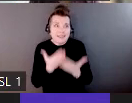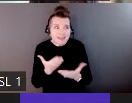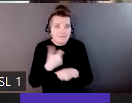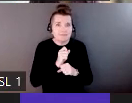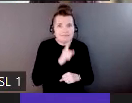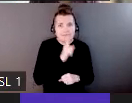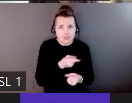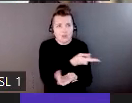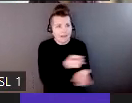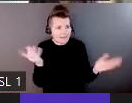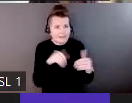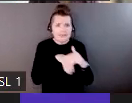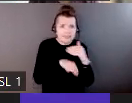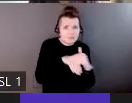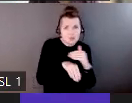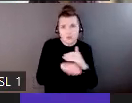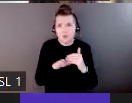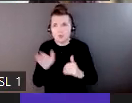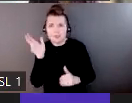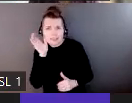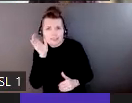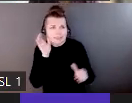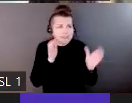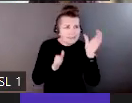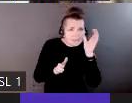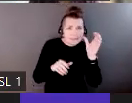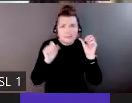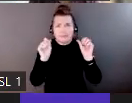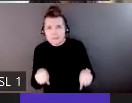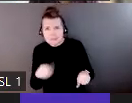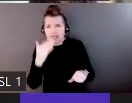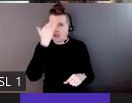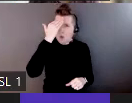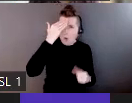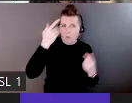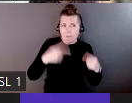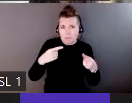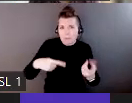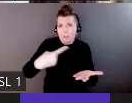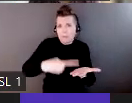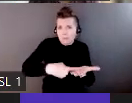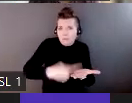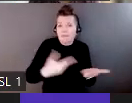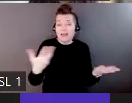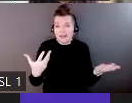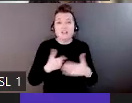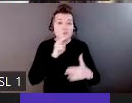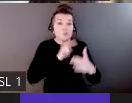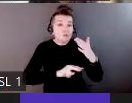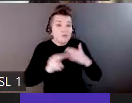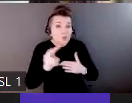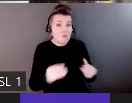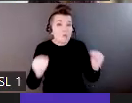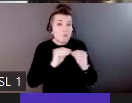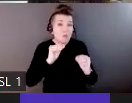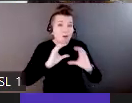has accessibility to hear us and to know the conversation. And we look forward to continued conversations with